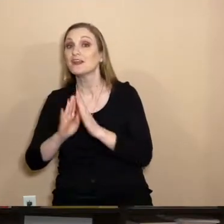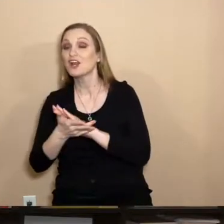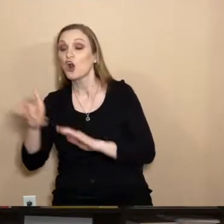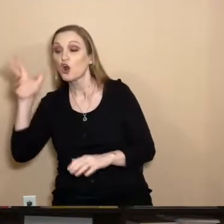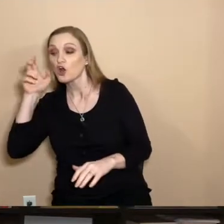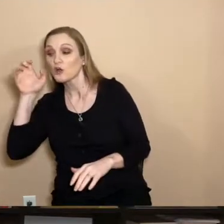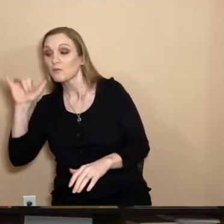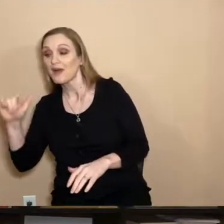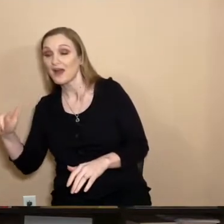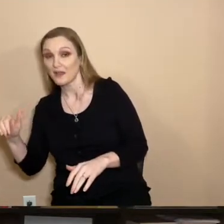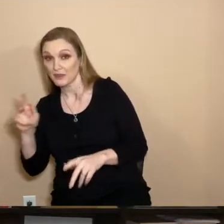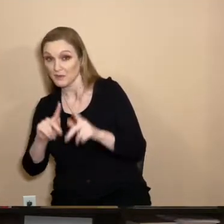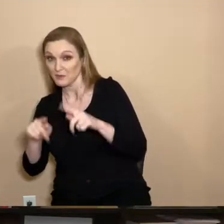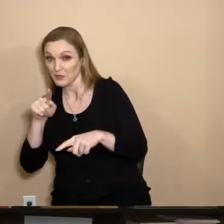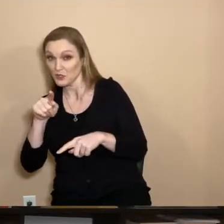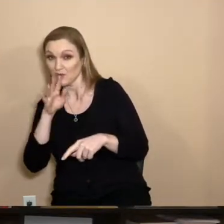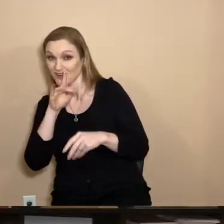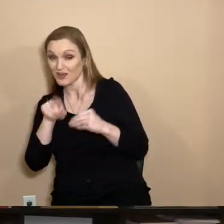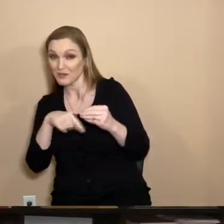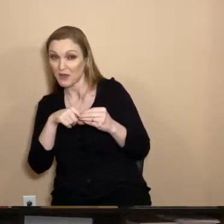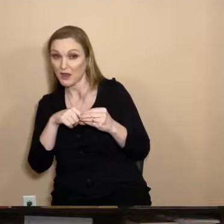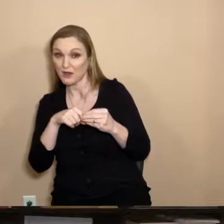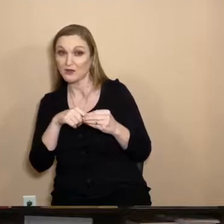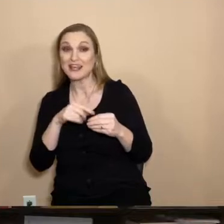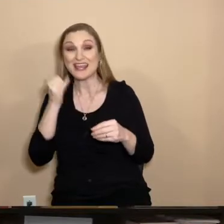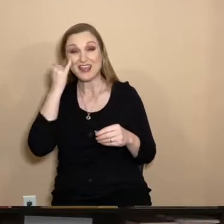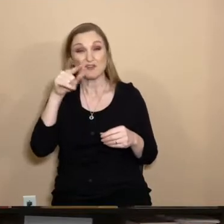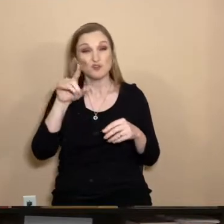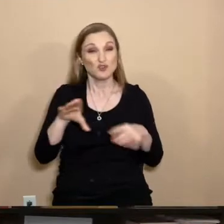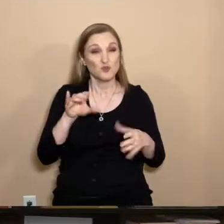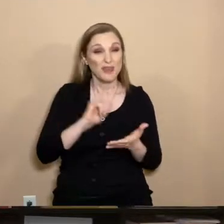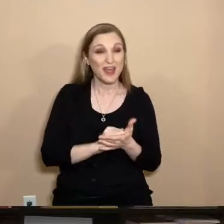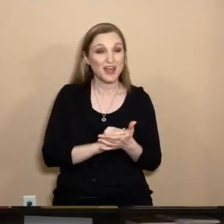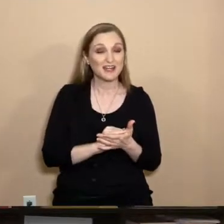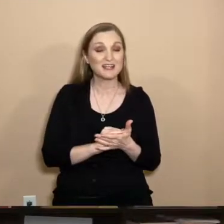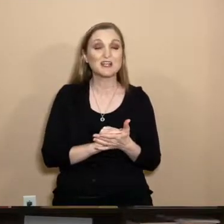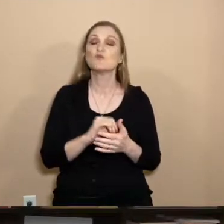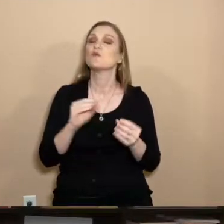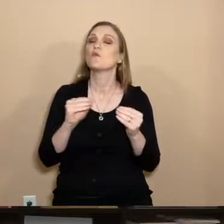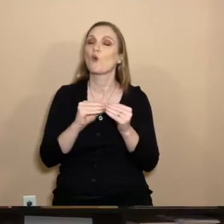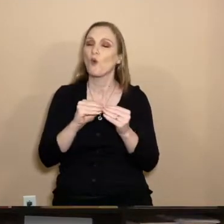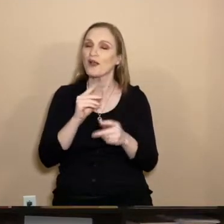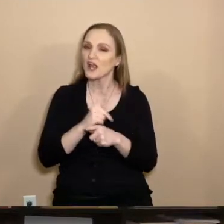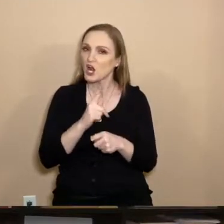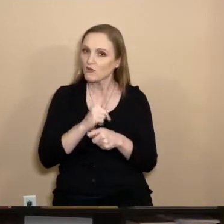those you're talking about. And if you do that, I think you're going to be much more careful about